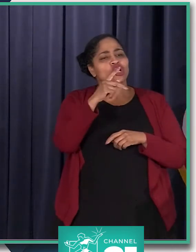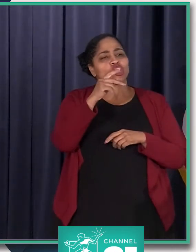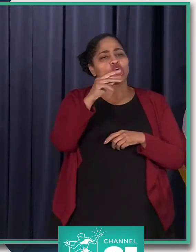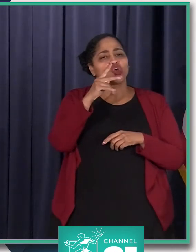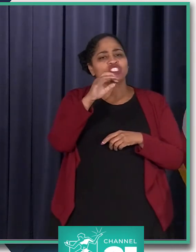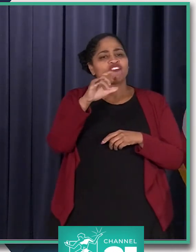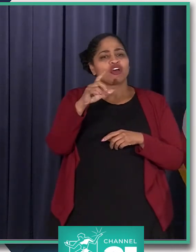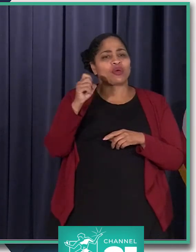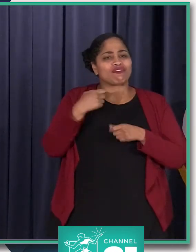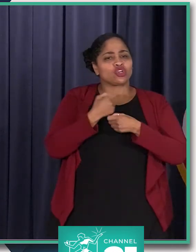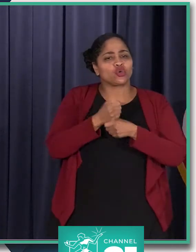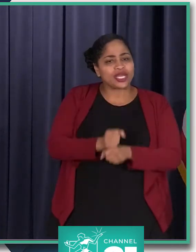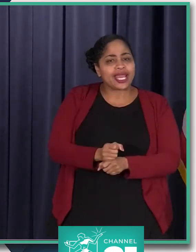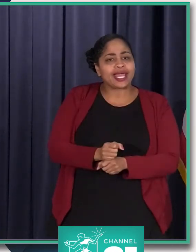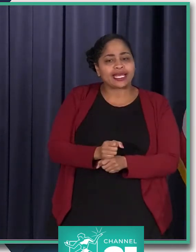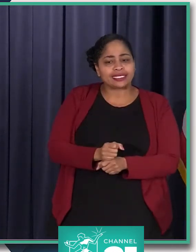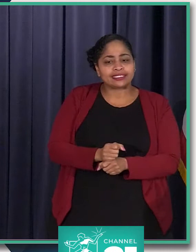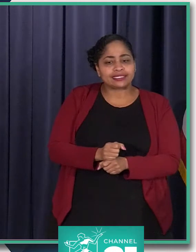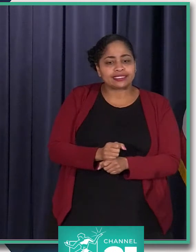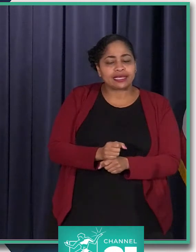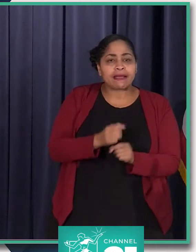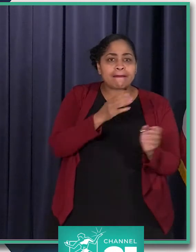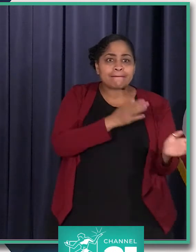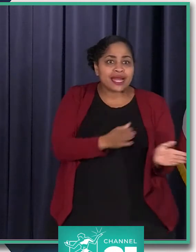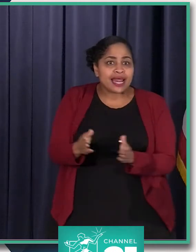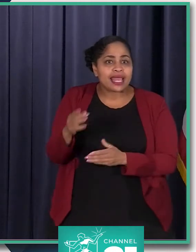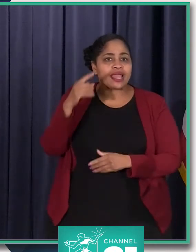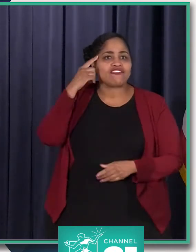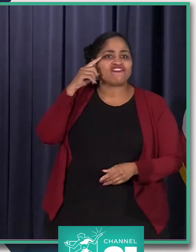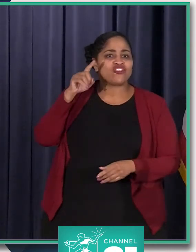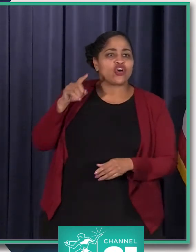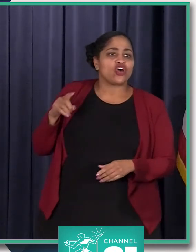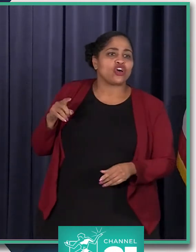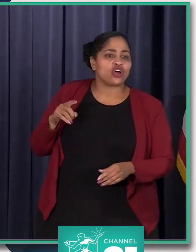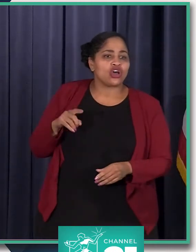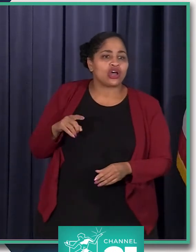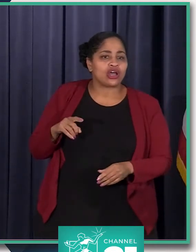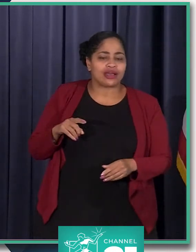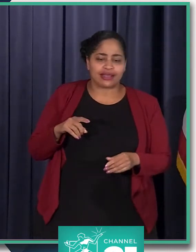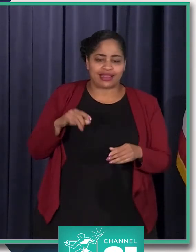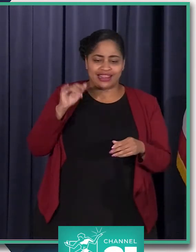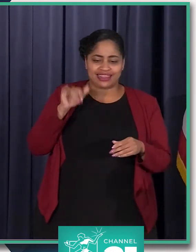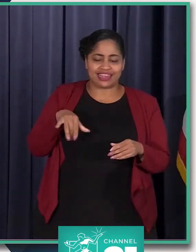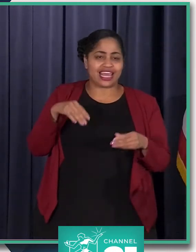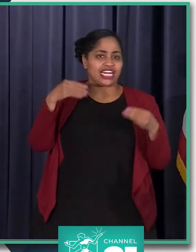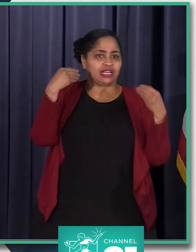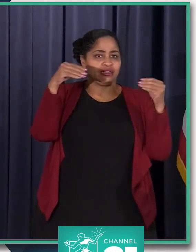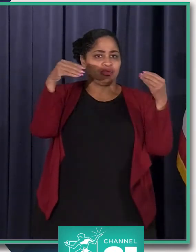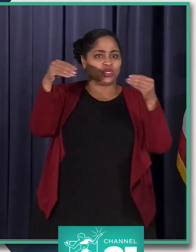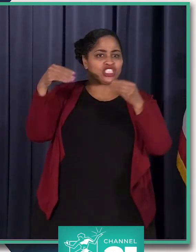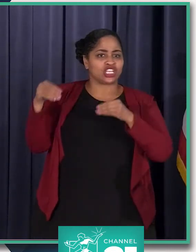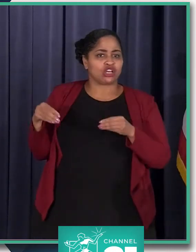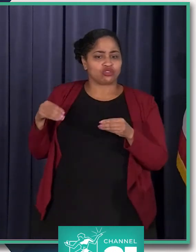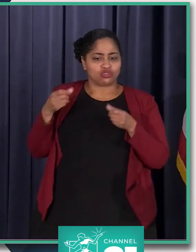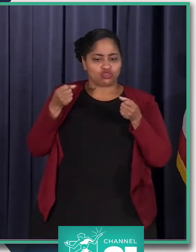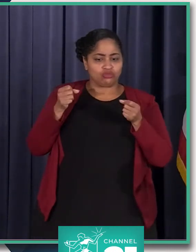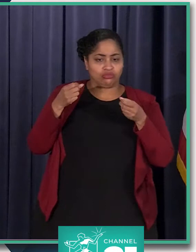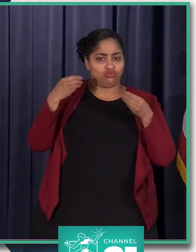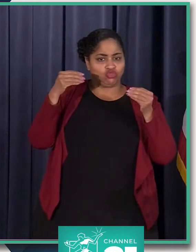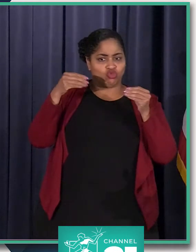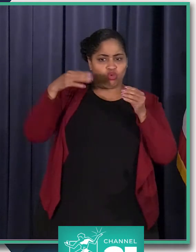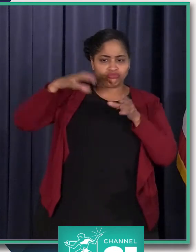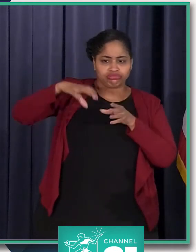create a plan for the sort of inline retail stores that are there, so that when